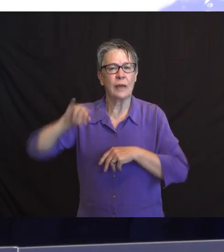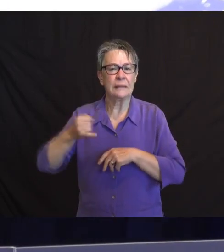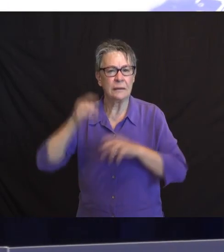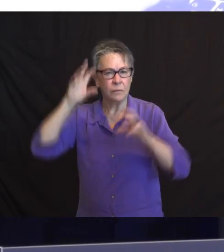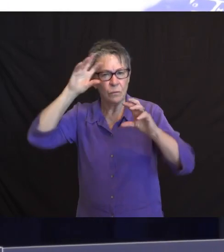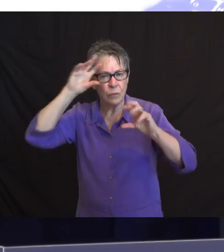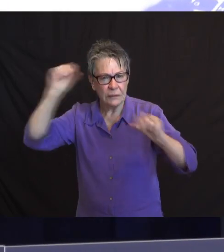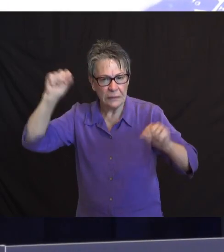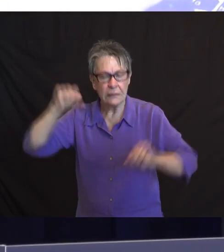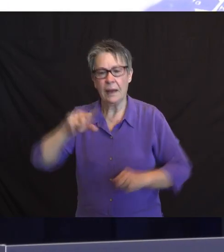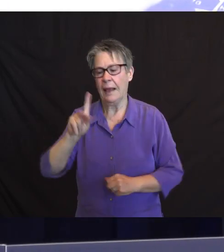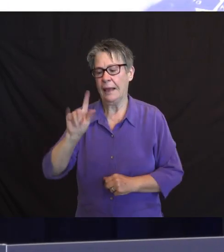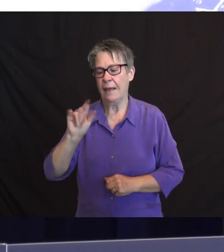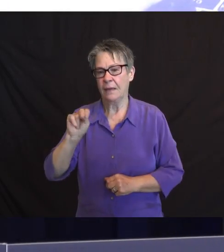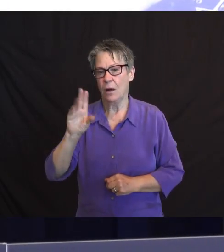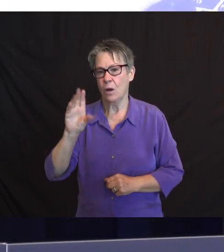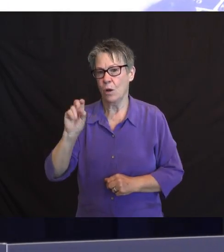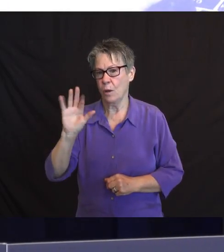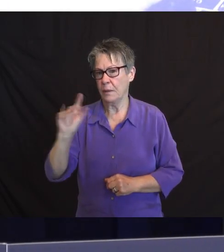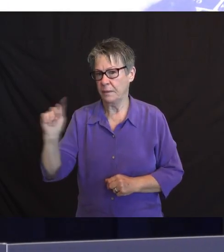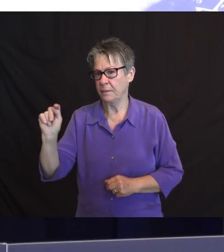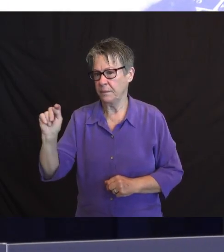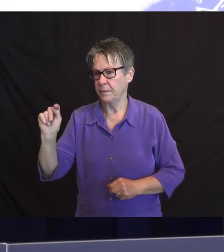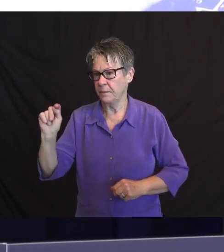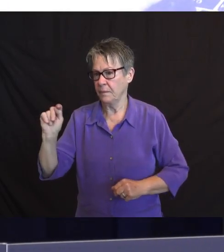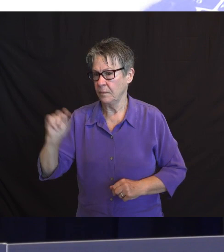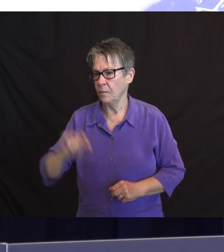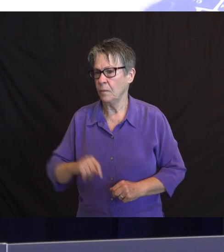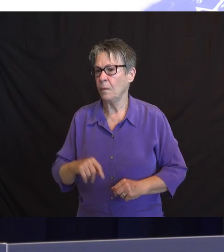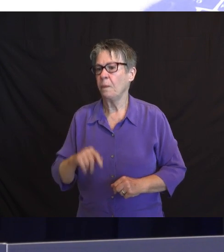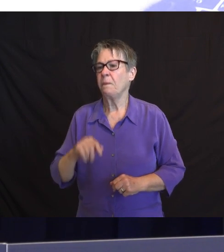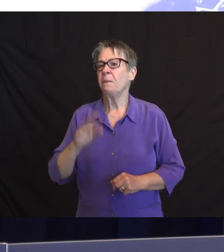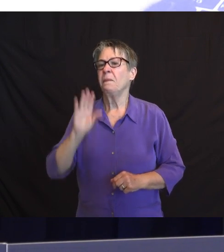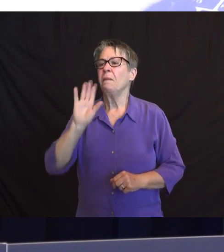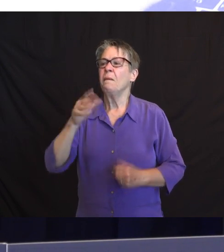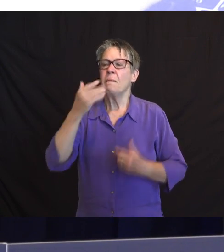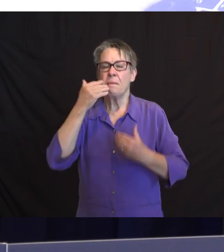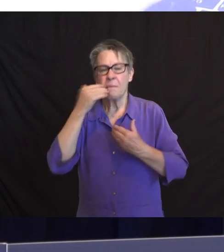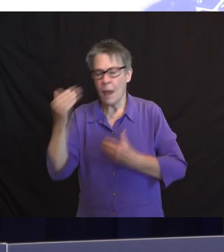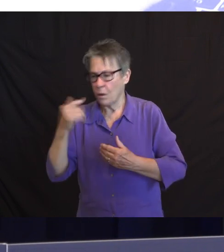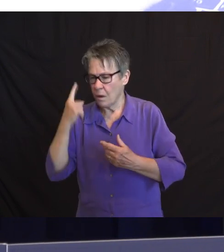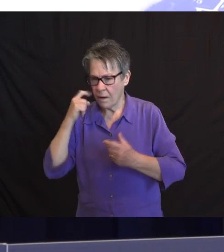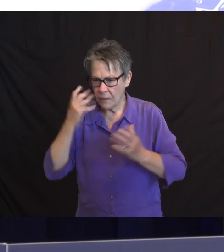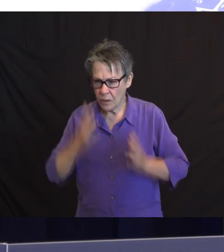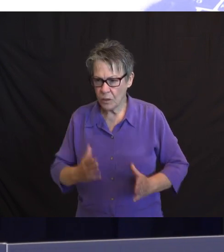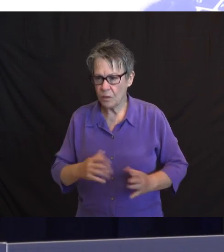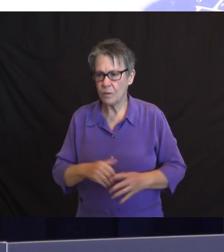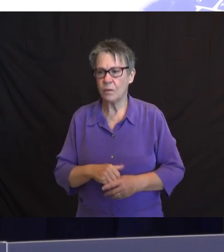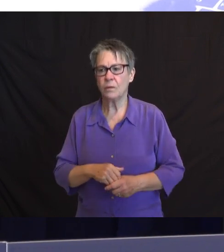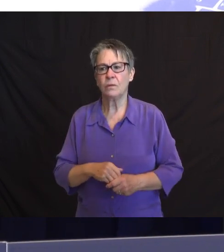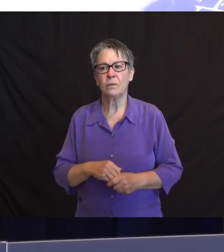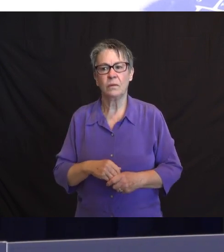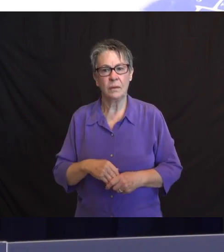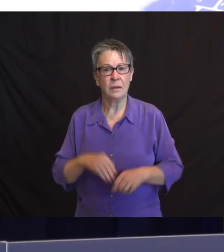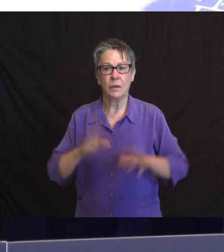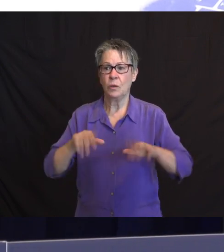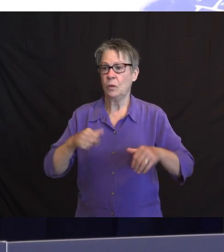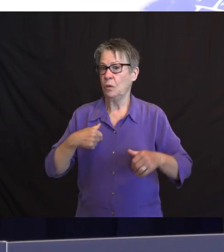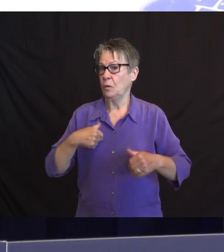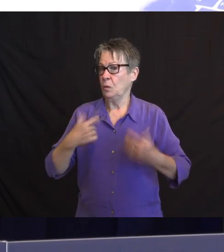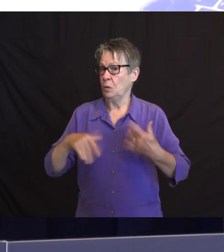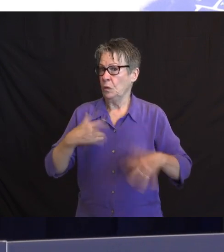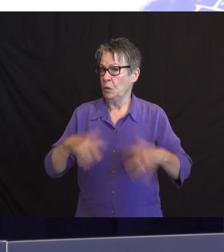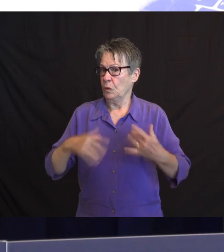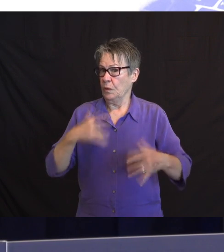Thank you, Governor, and good afternoon, everyone. This really is an exciting day for NJ Transit. But before I get into the announcement